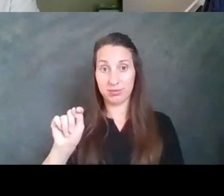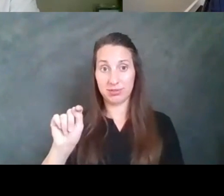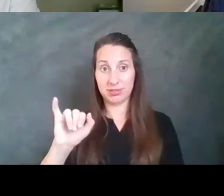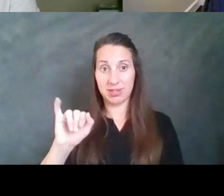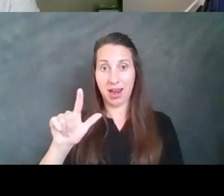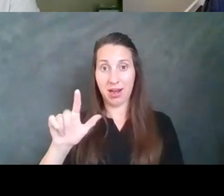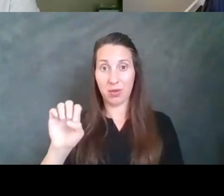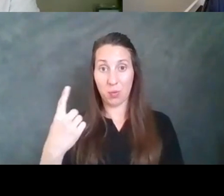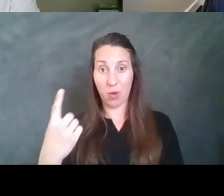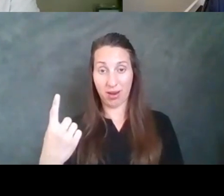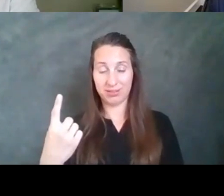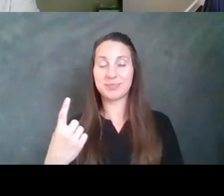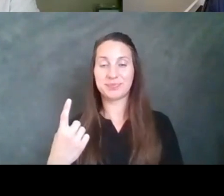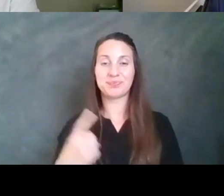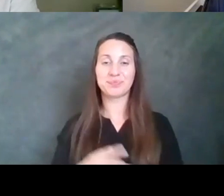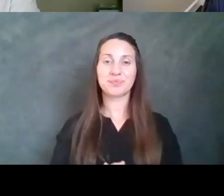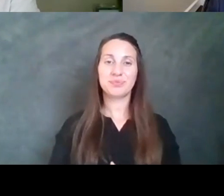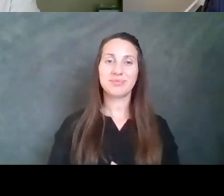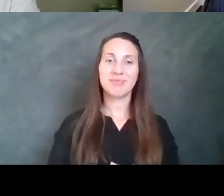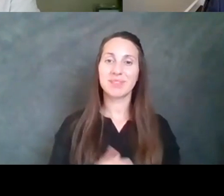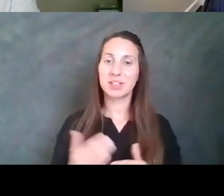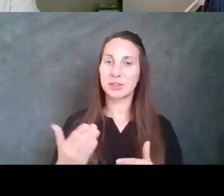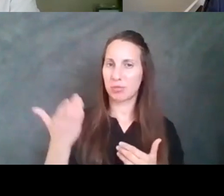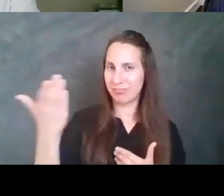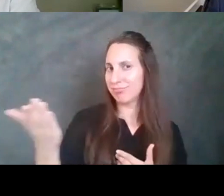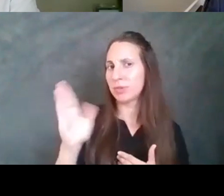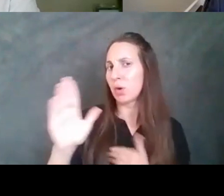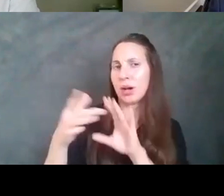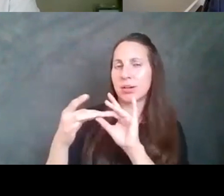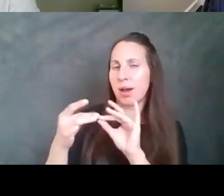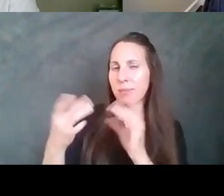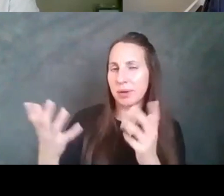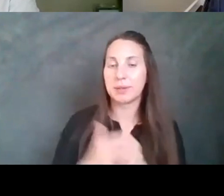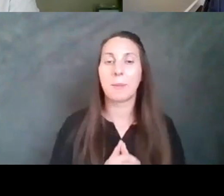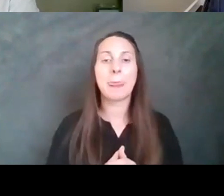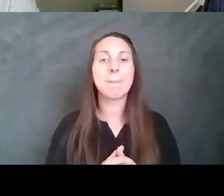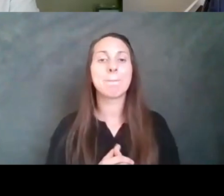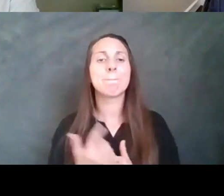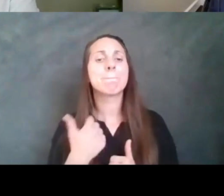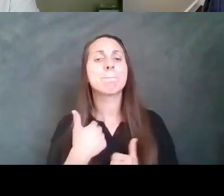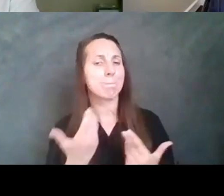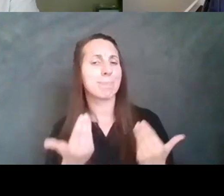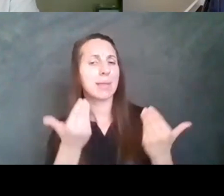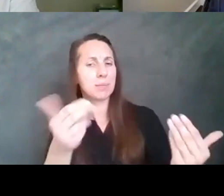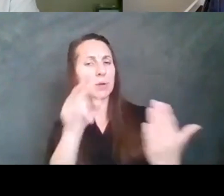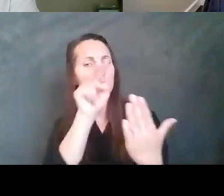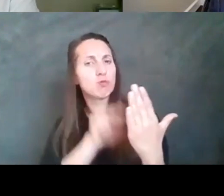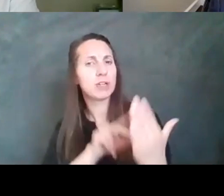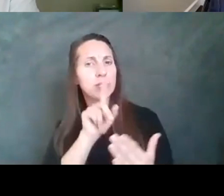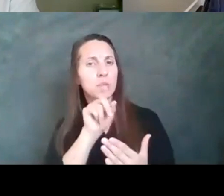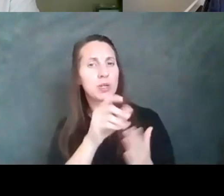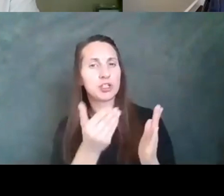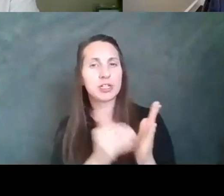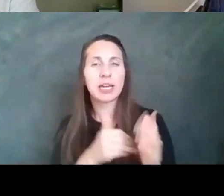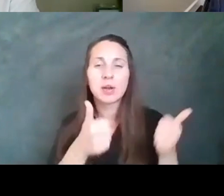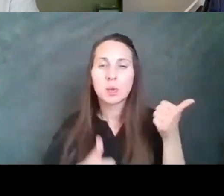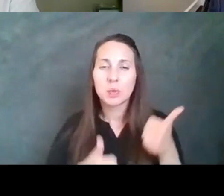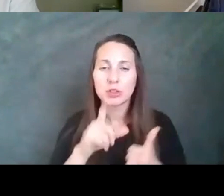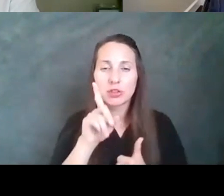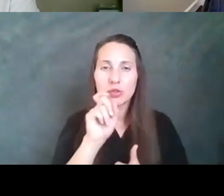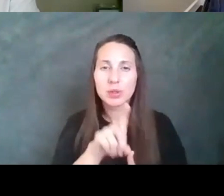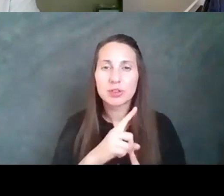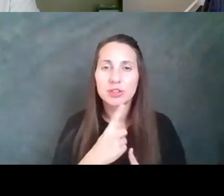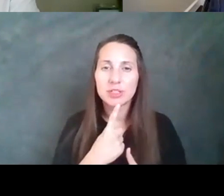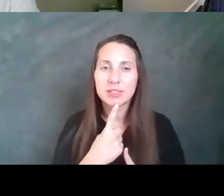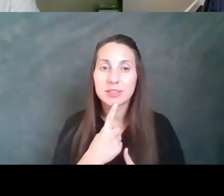that we're doing. So, Ariella. Yeah, let me just read the question one more time. Which one is it? It is the